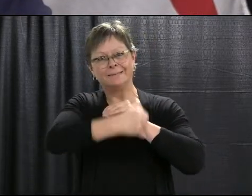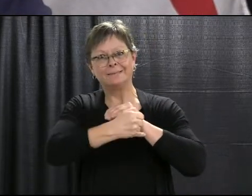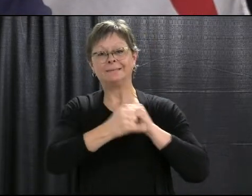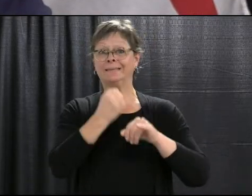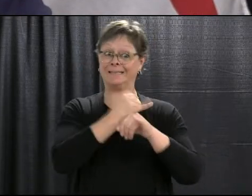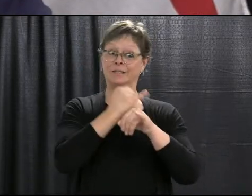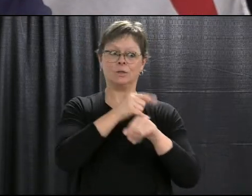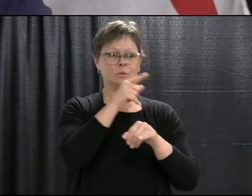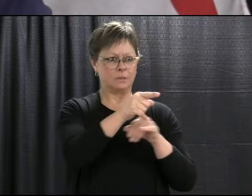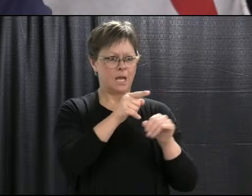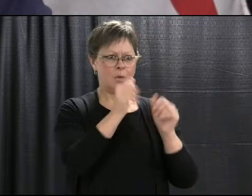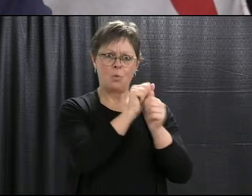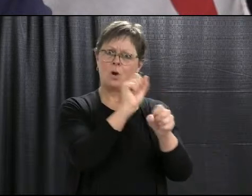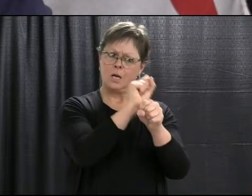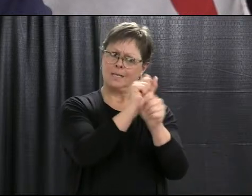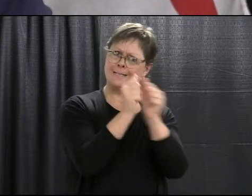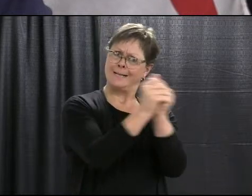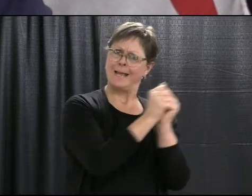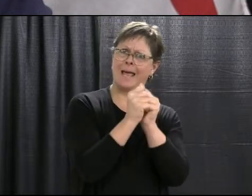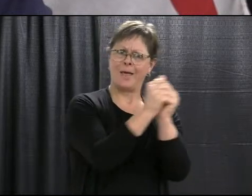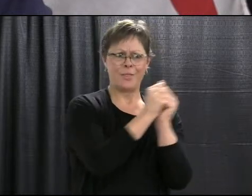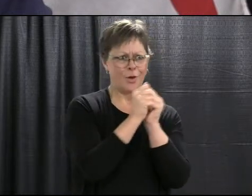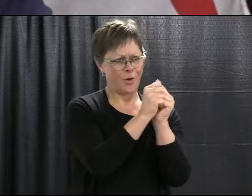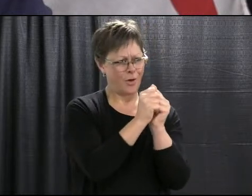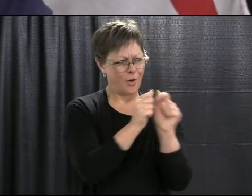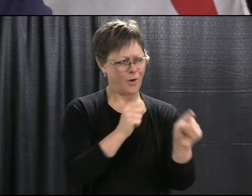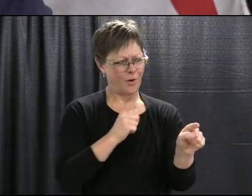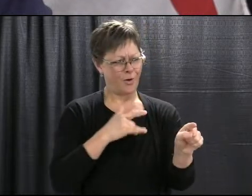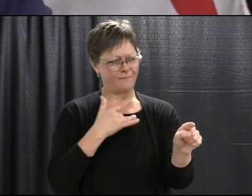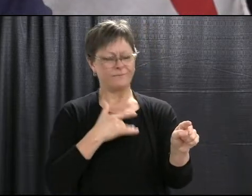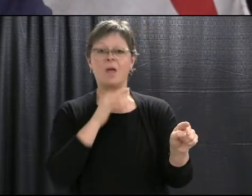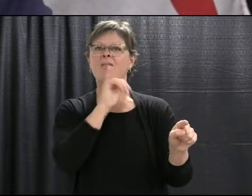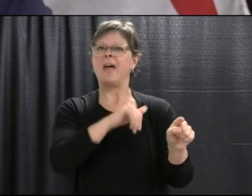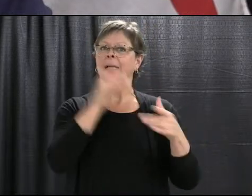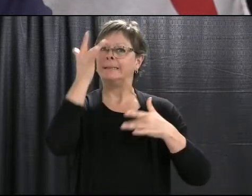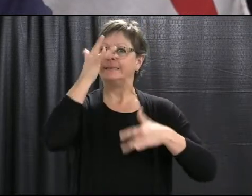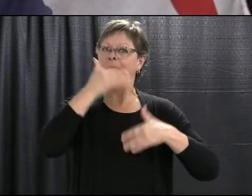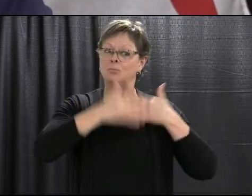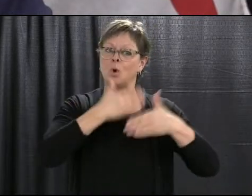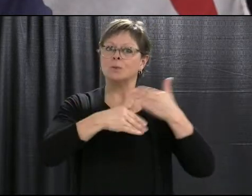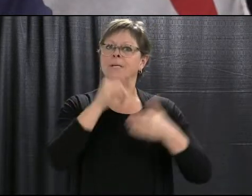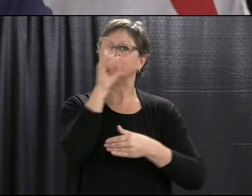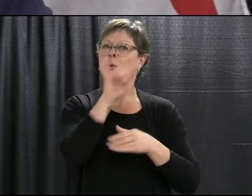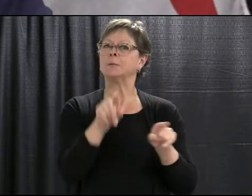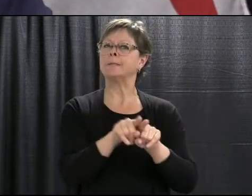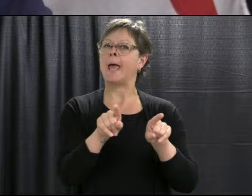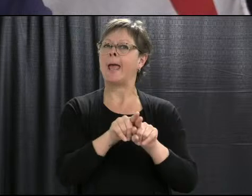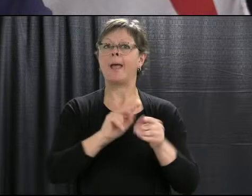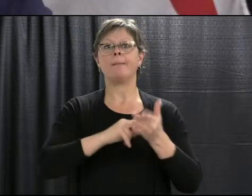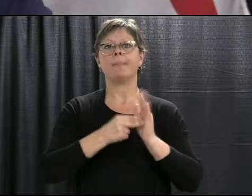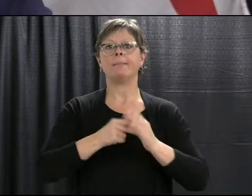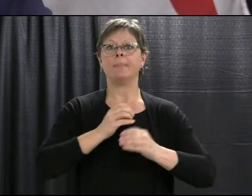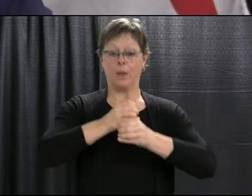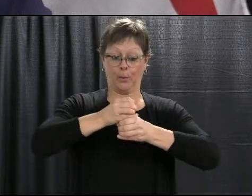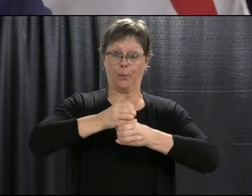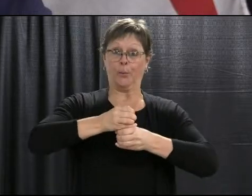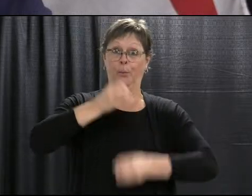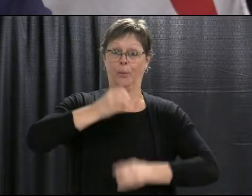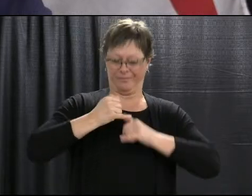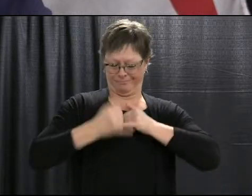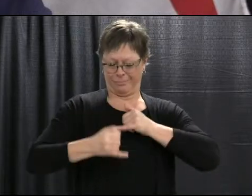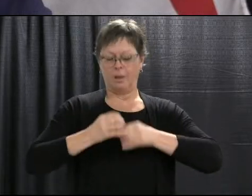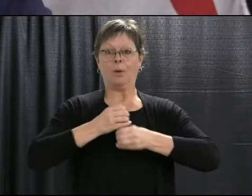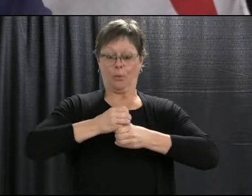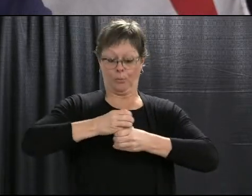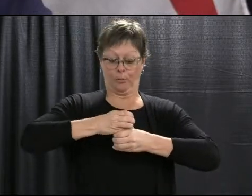not surprising that we would do so because the disease process is identical. It's about the blockages to arteries in various parts of